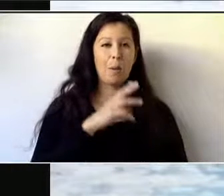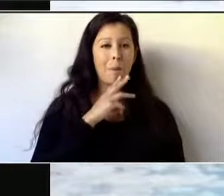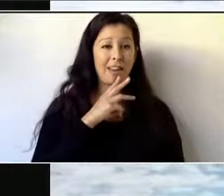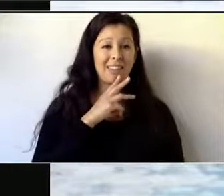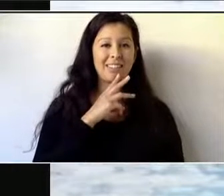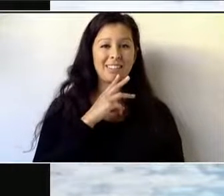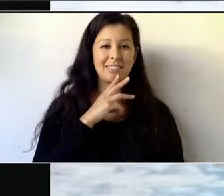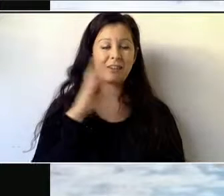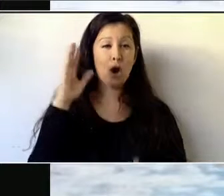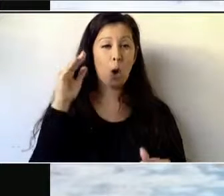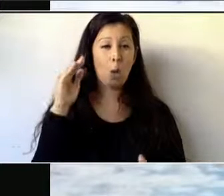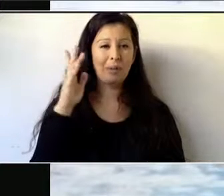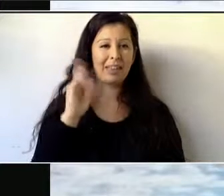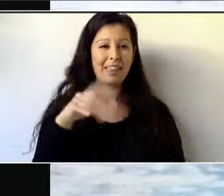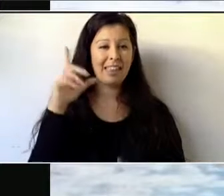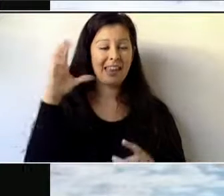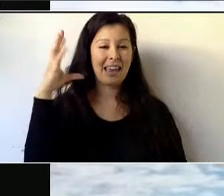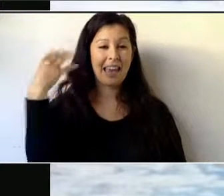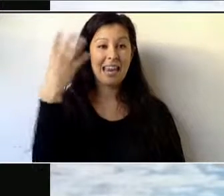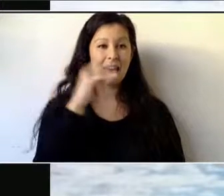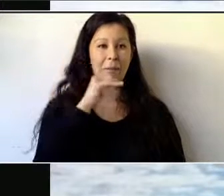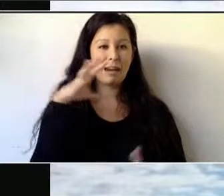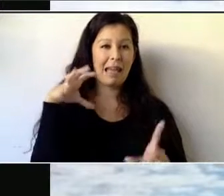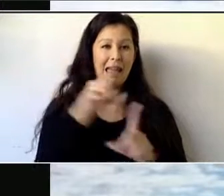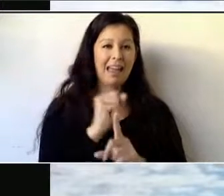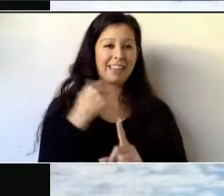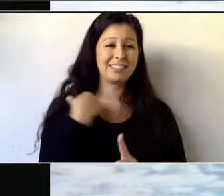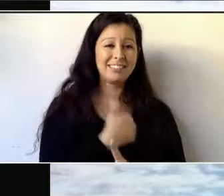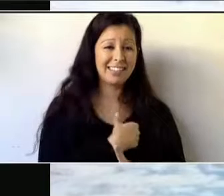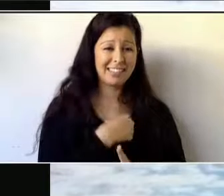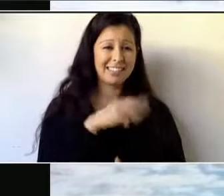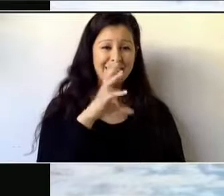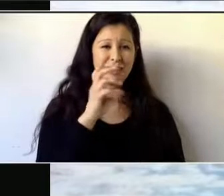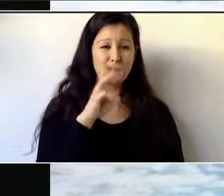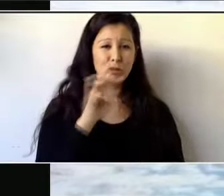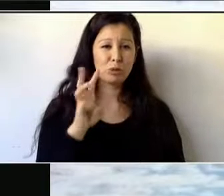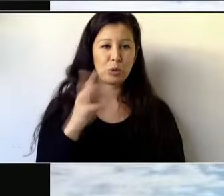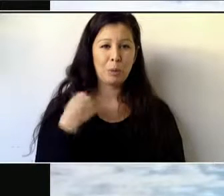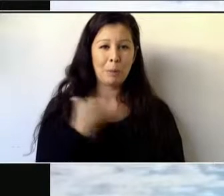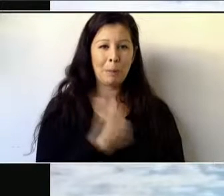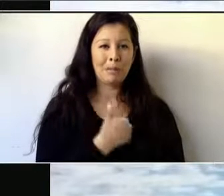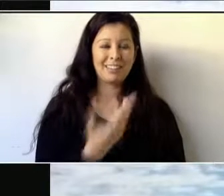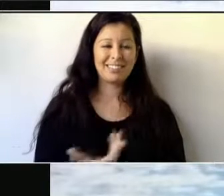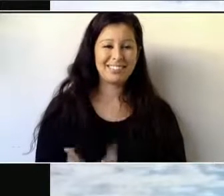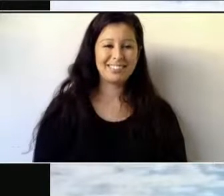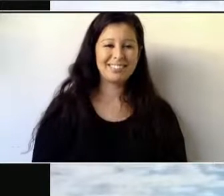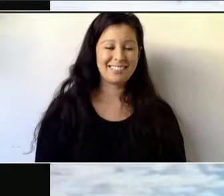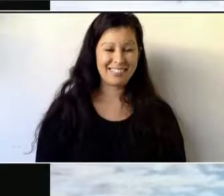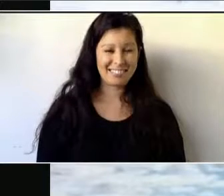water hoping that the camera would not capture the crew members.